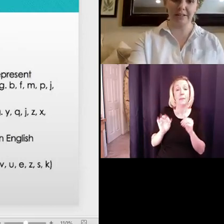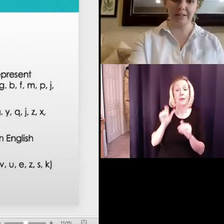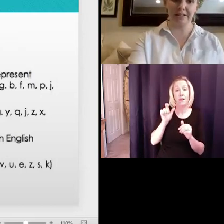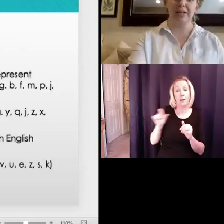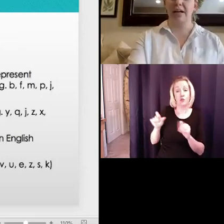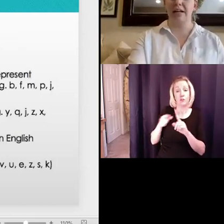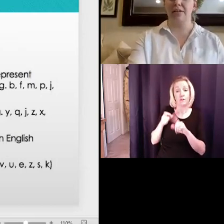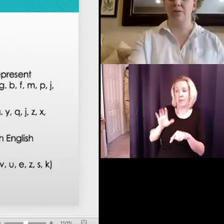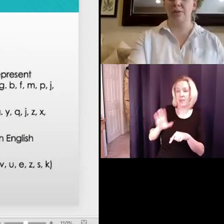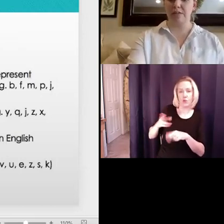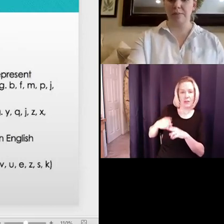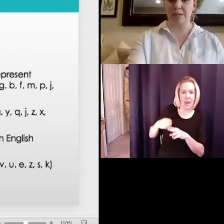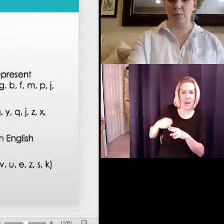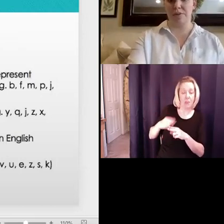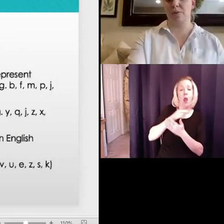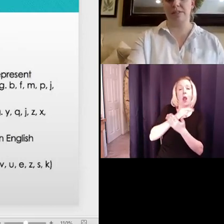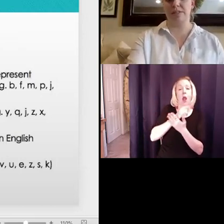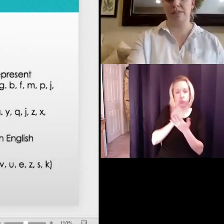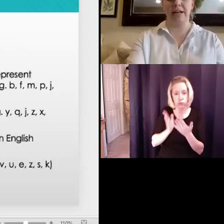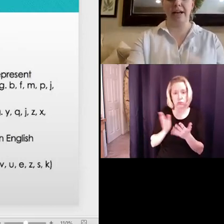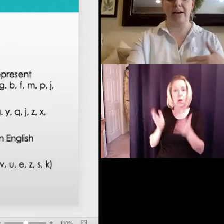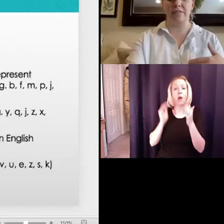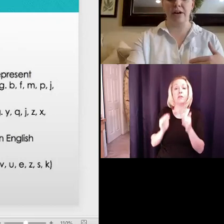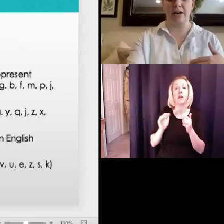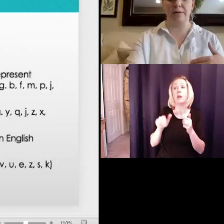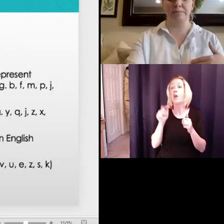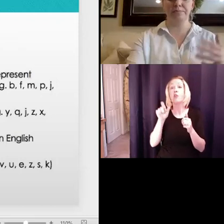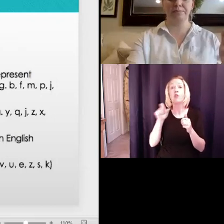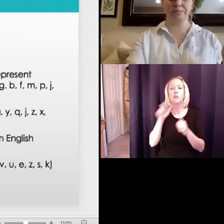in their names, and then the ones that represent more than one sound. And I